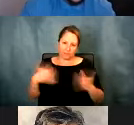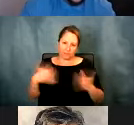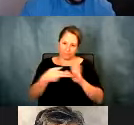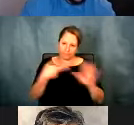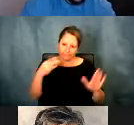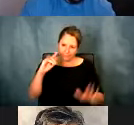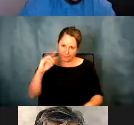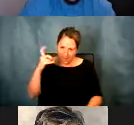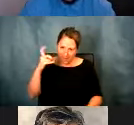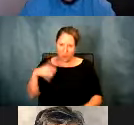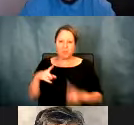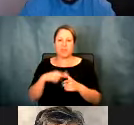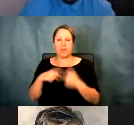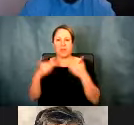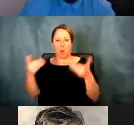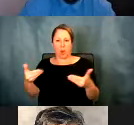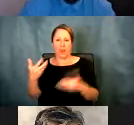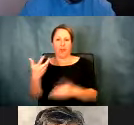get the vaccine.